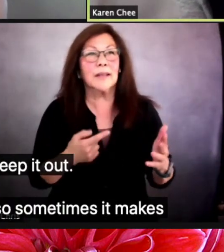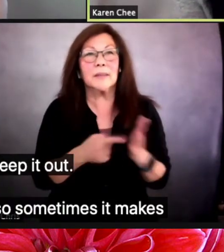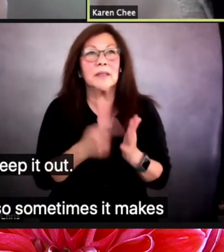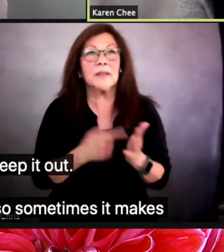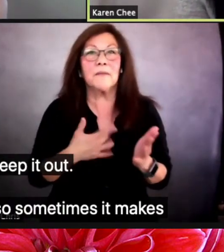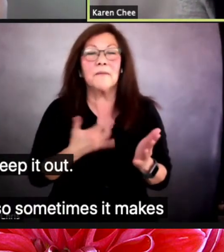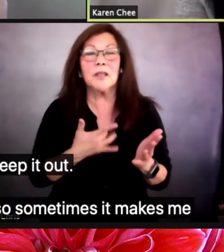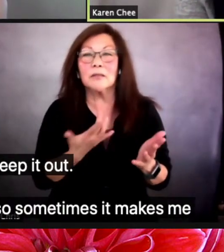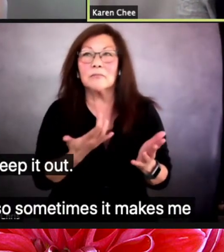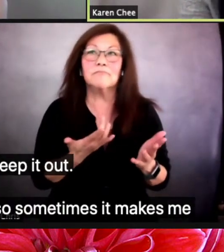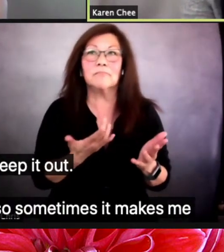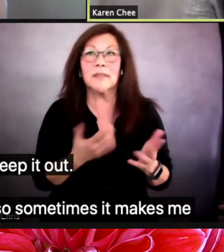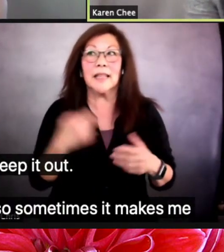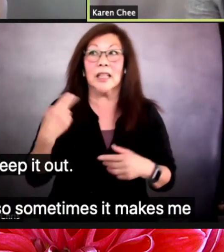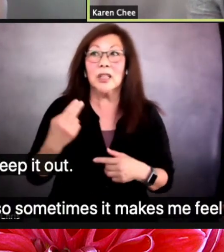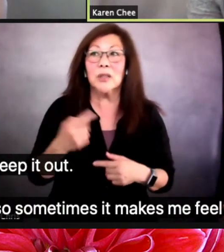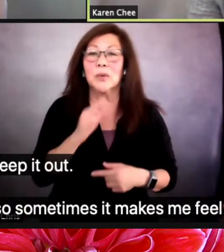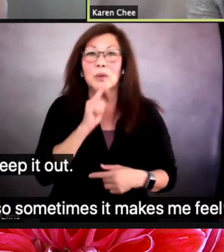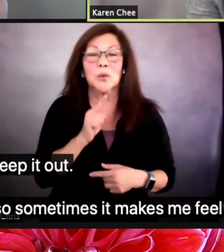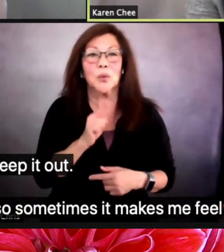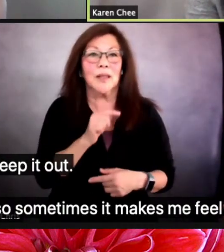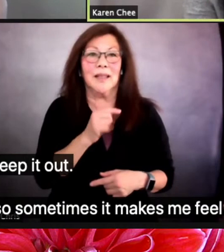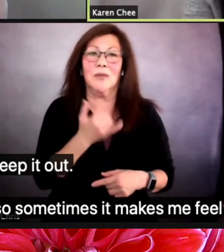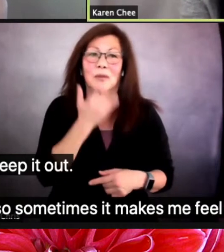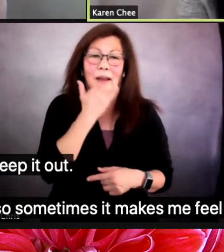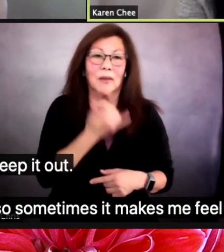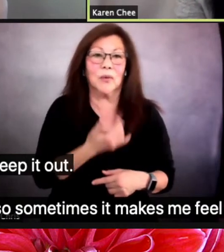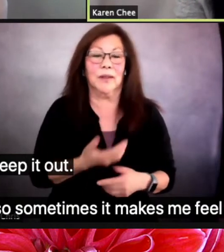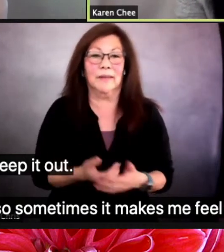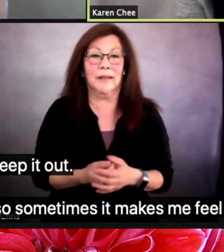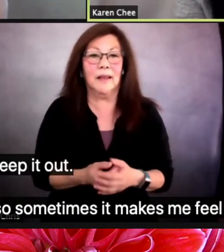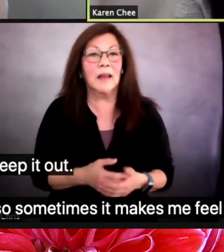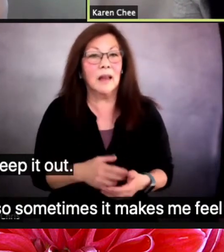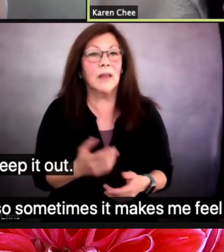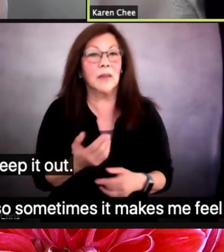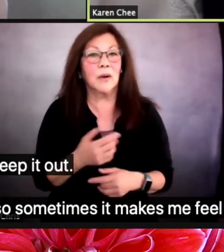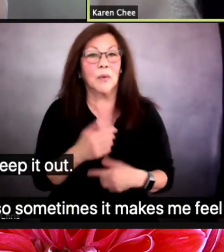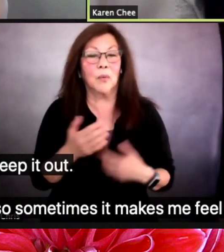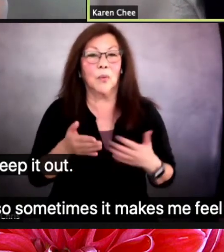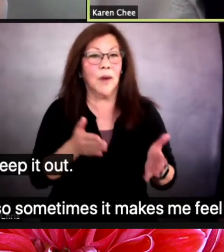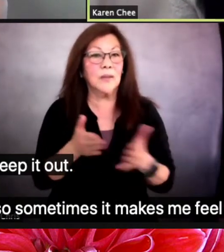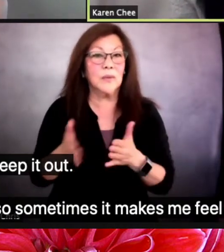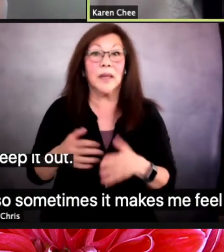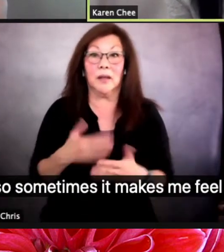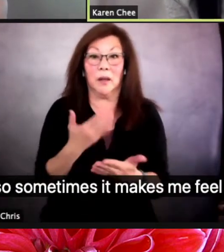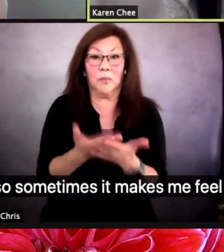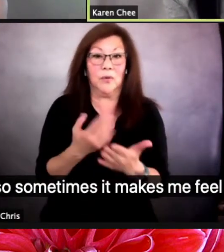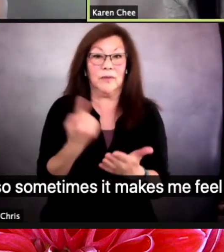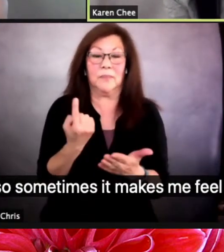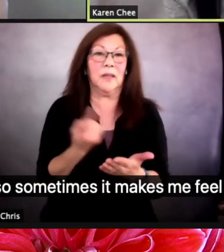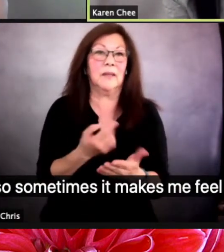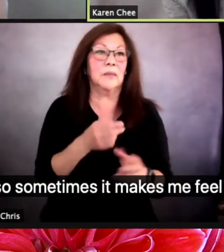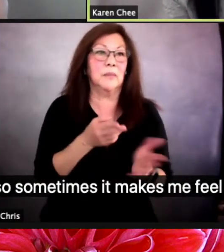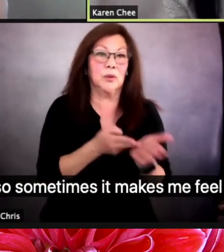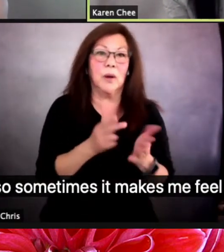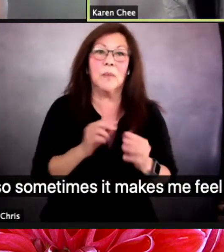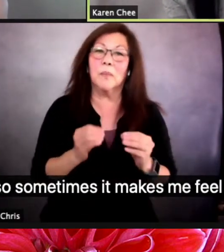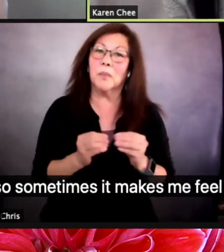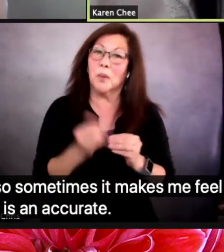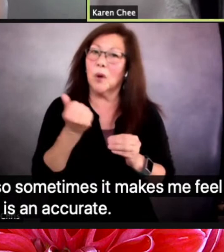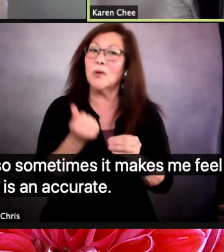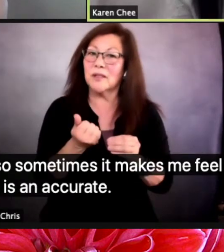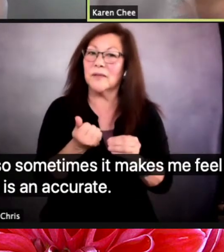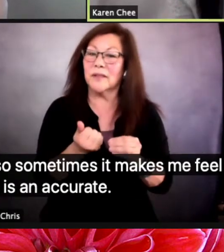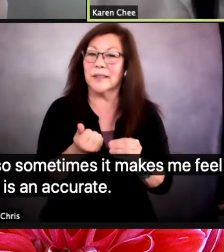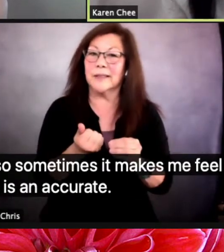a lot of the history we have is also probably inaccurate, and there are definitely ways we can prove some things to be true, but a lot of it is probably